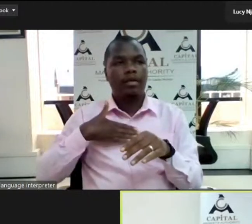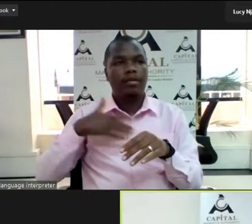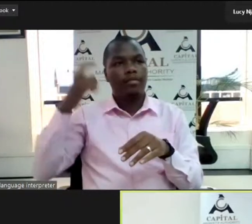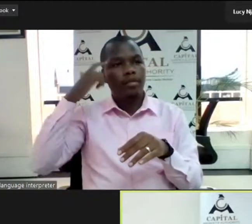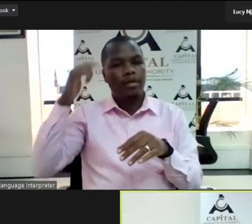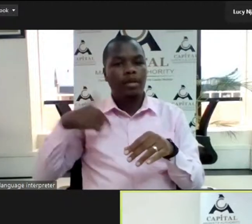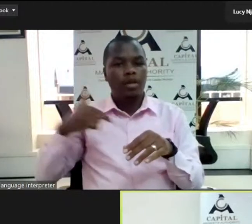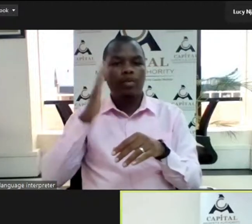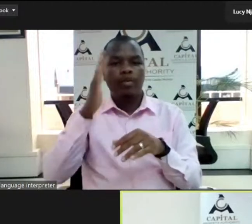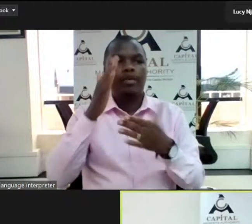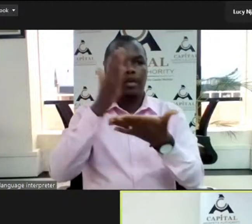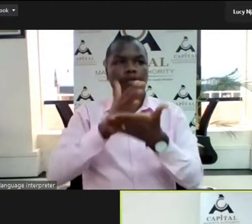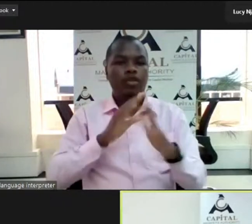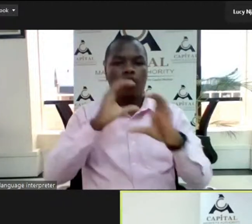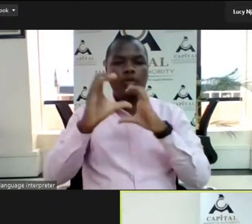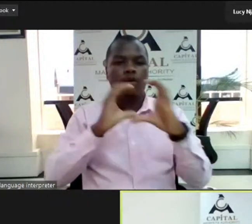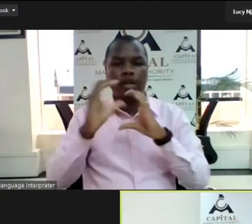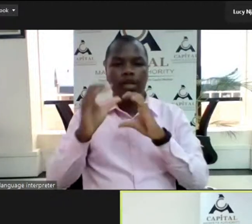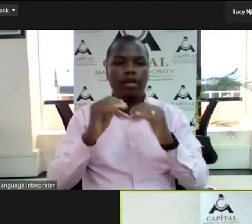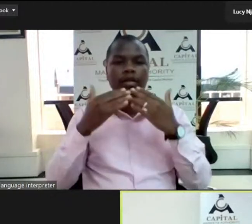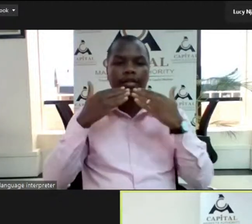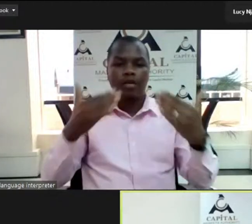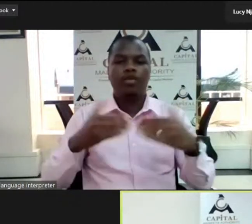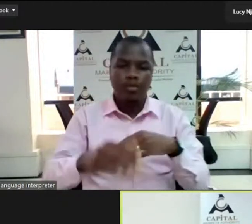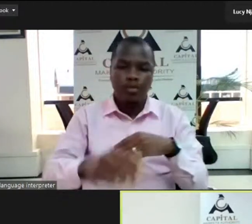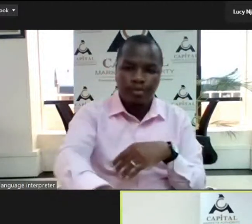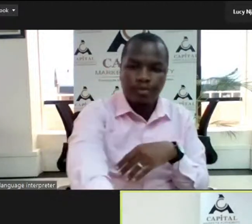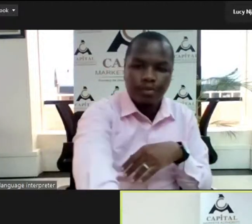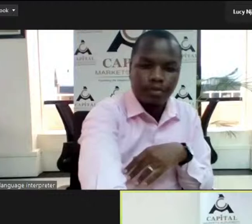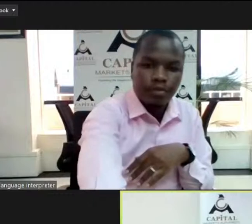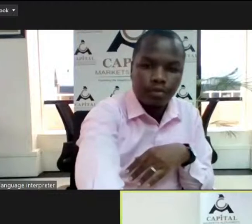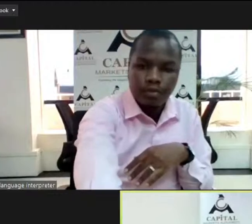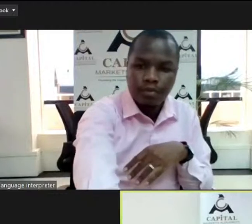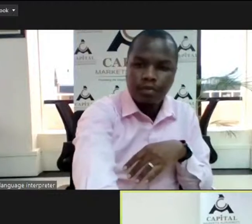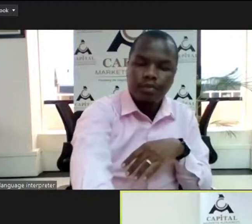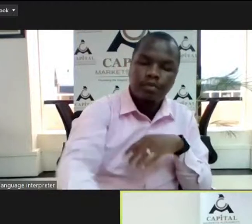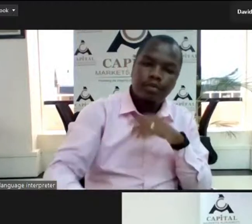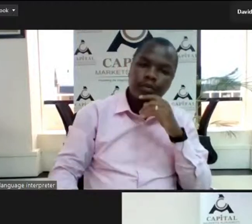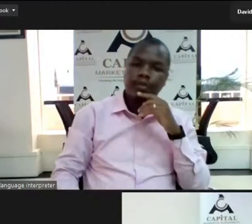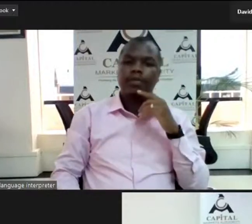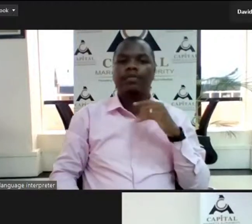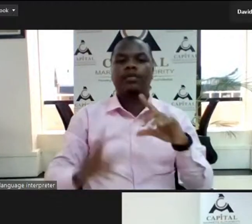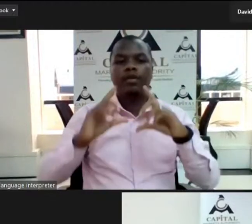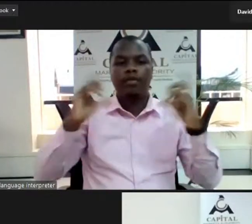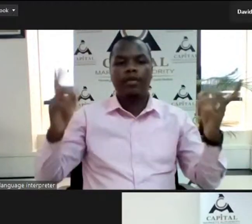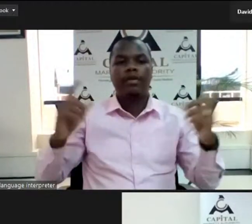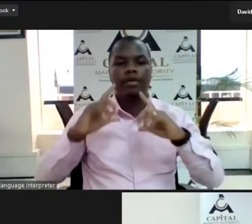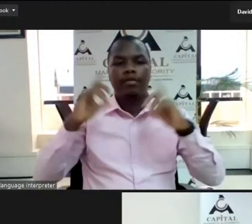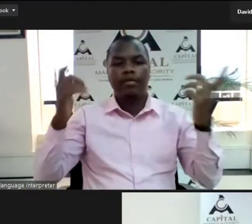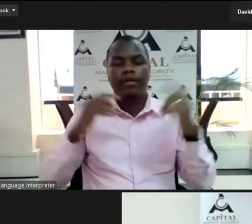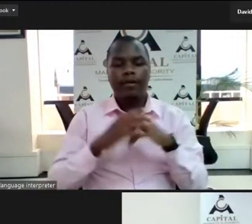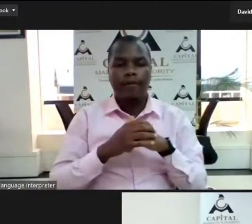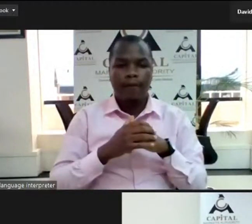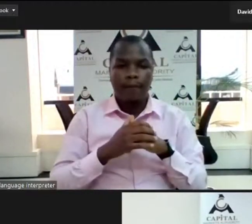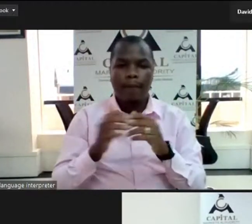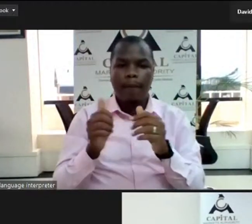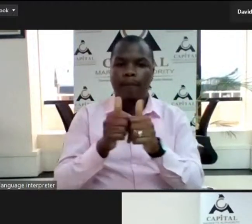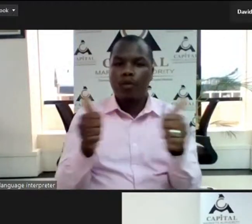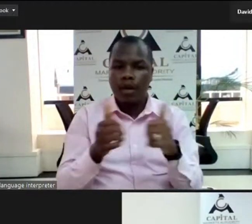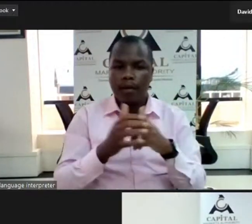and we will definitely communicate. Thank you. Fantastic. Great.